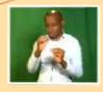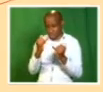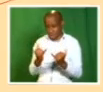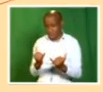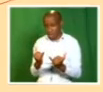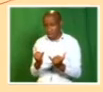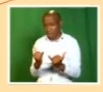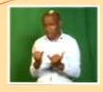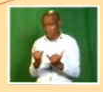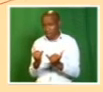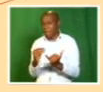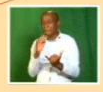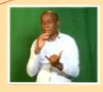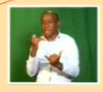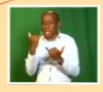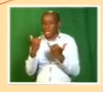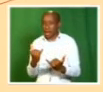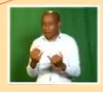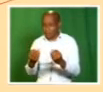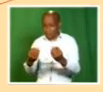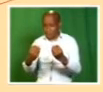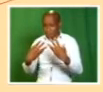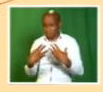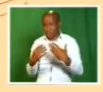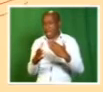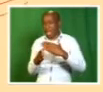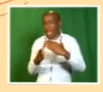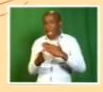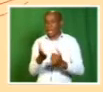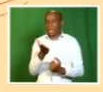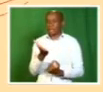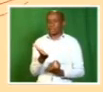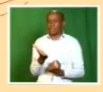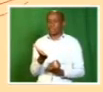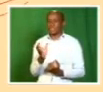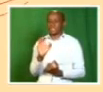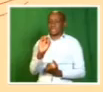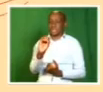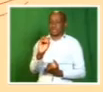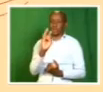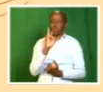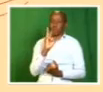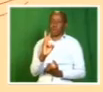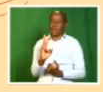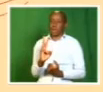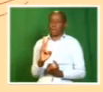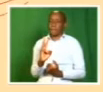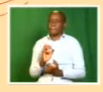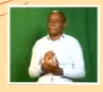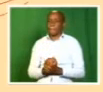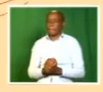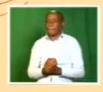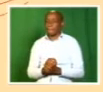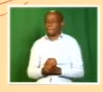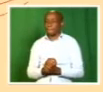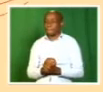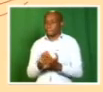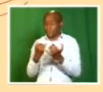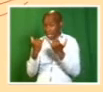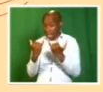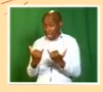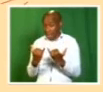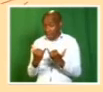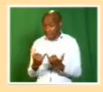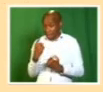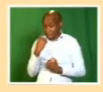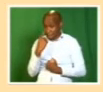double brackets, you will get this, and this is equals to 0. Okay, then notice